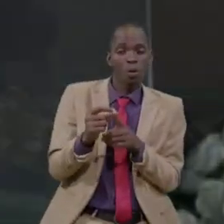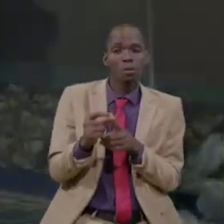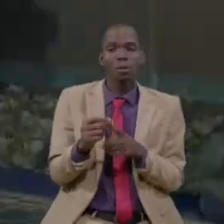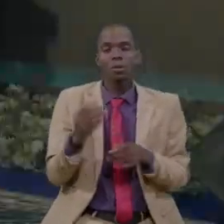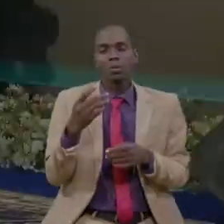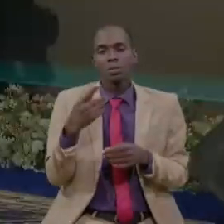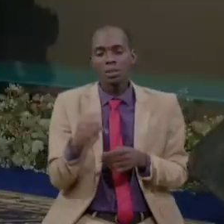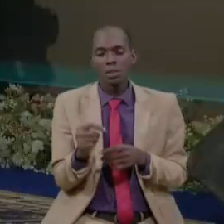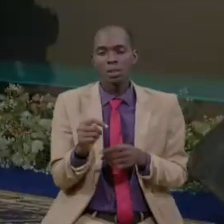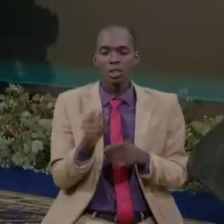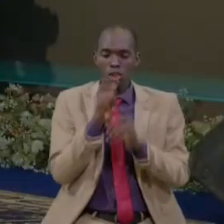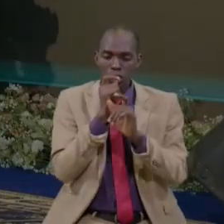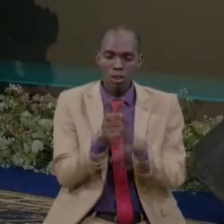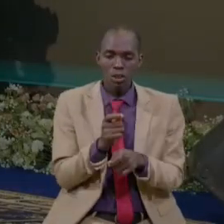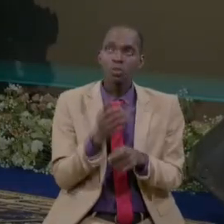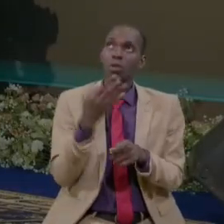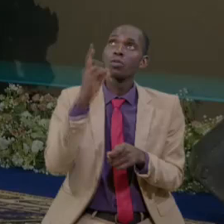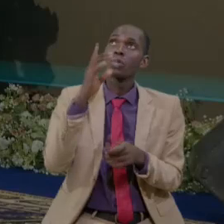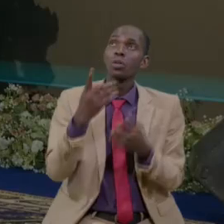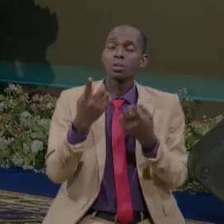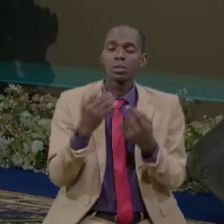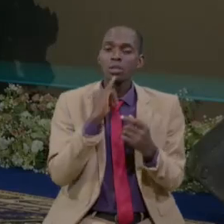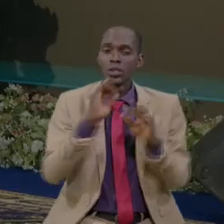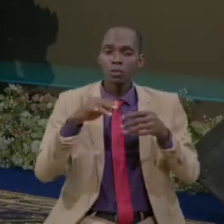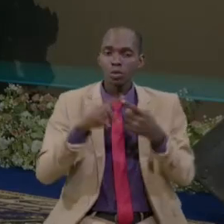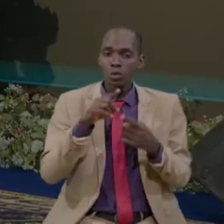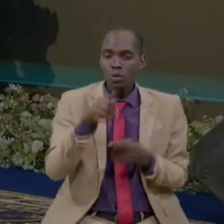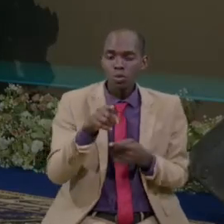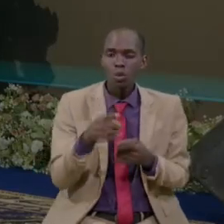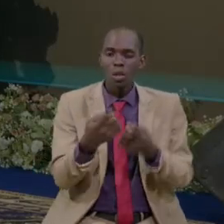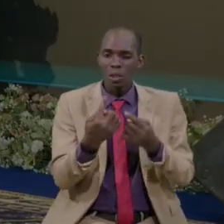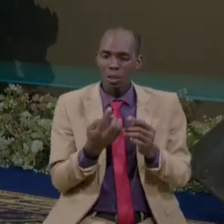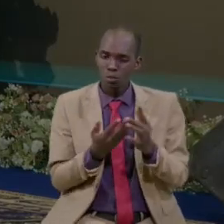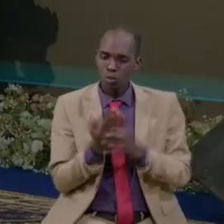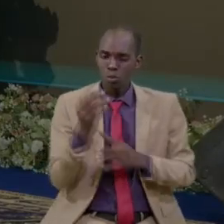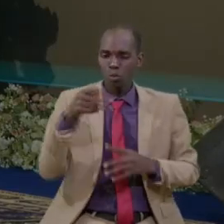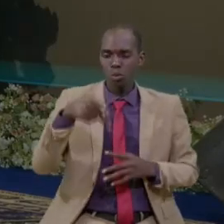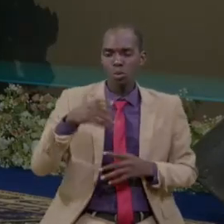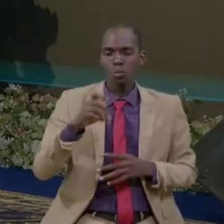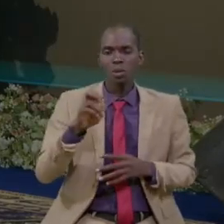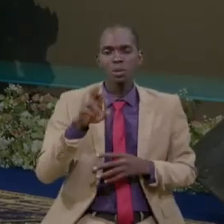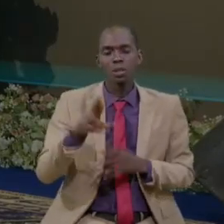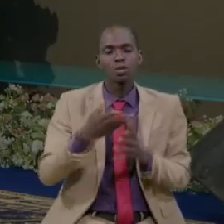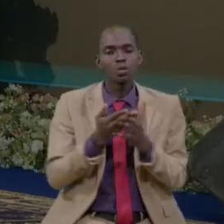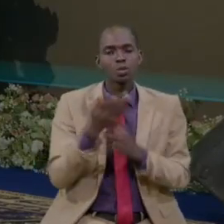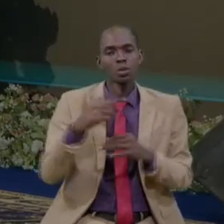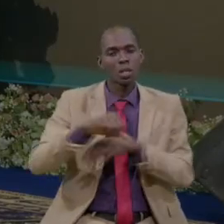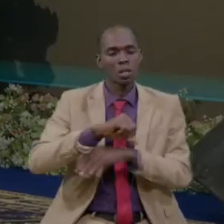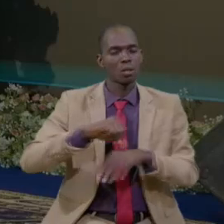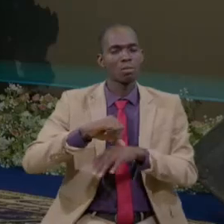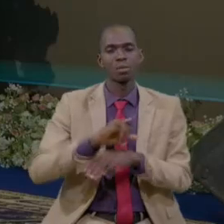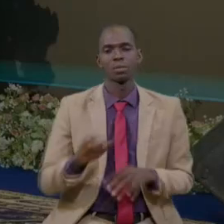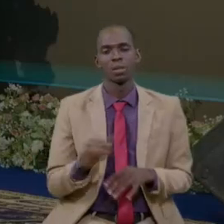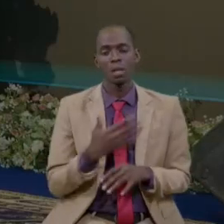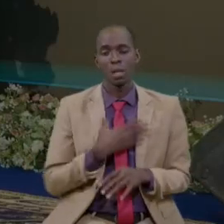spontaneously. That's the anointing. And then he told them, save yourself from this unto what